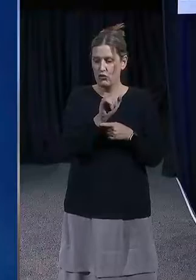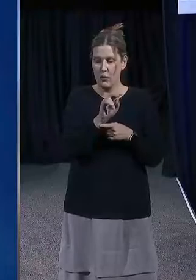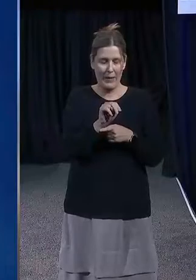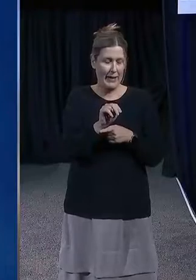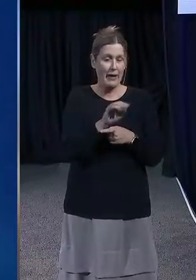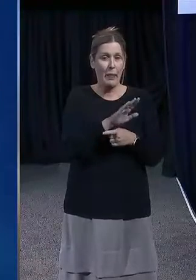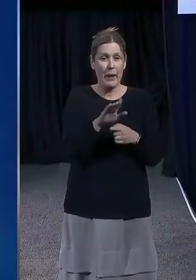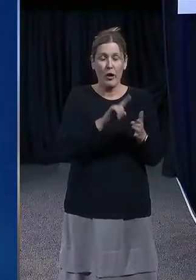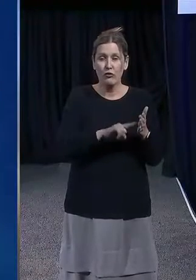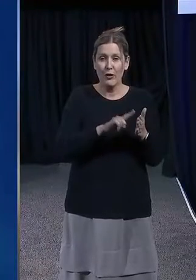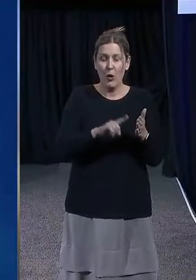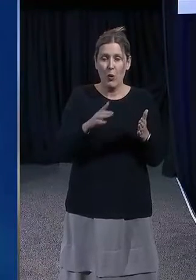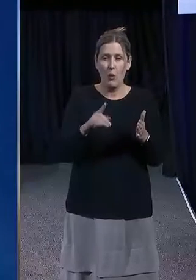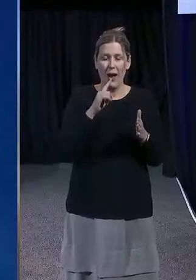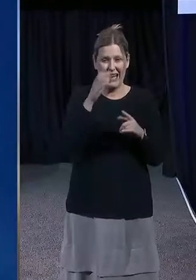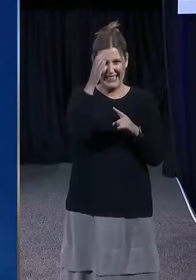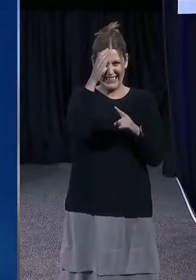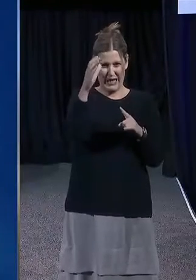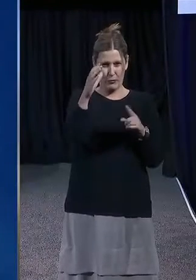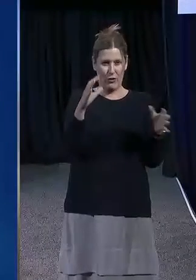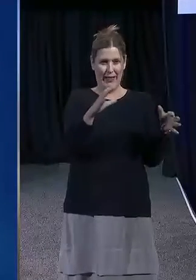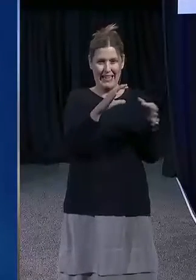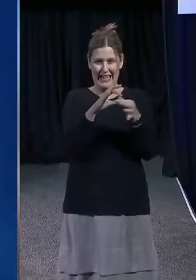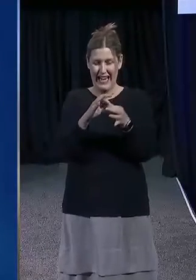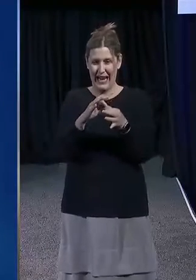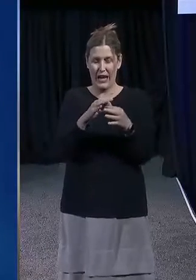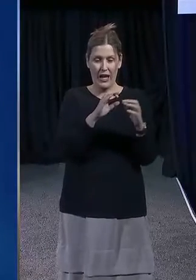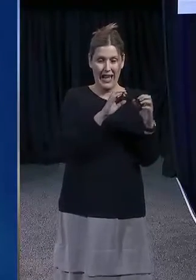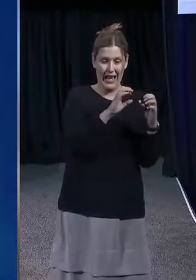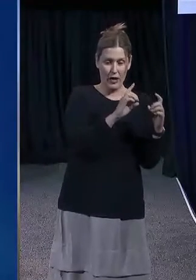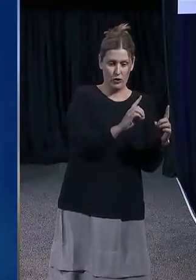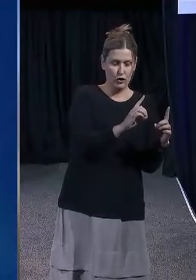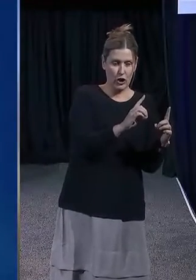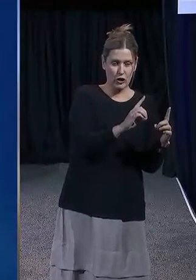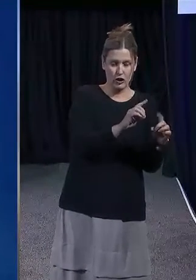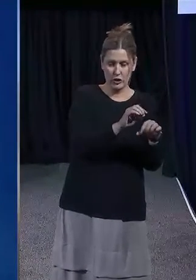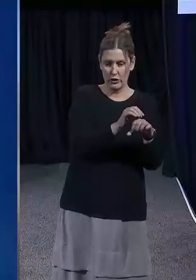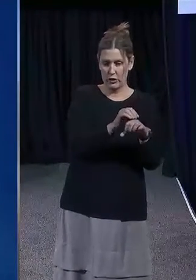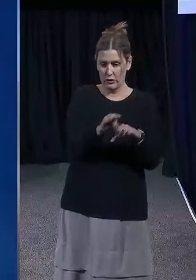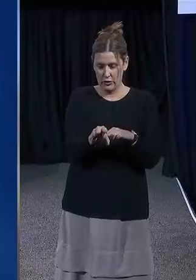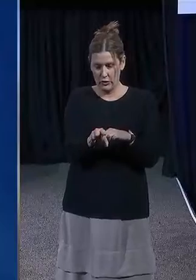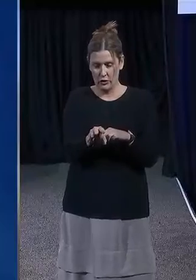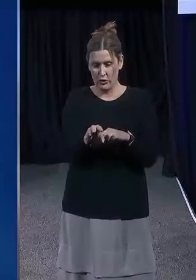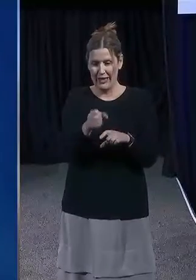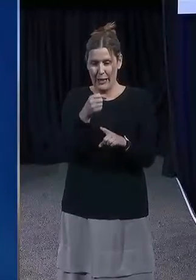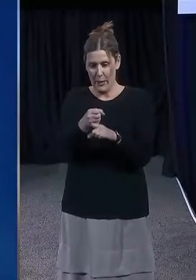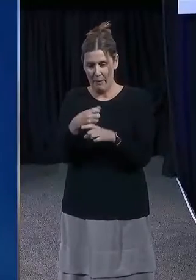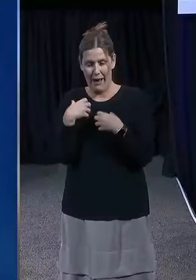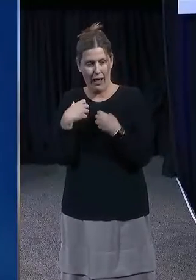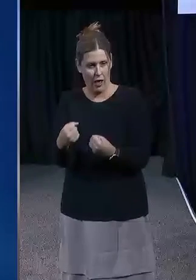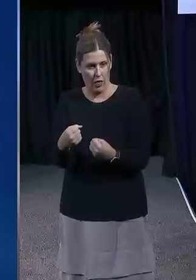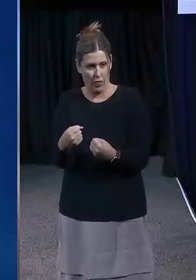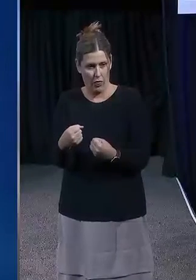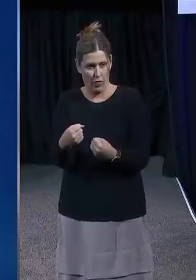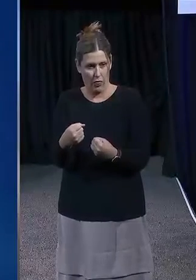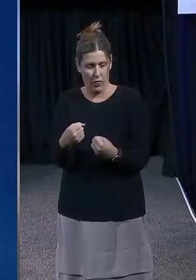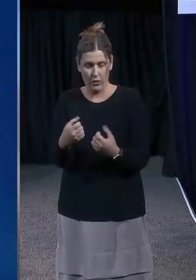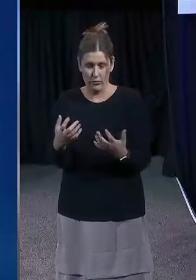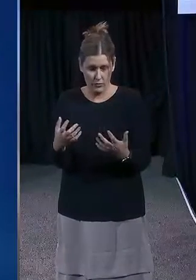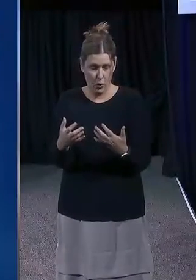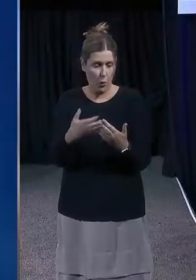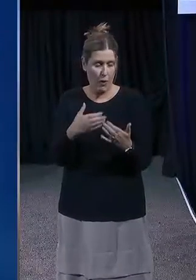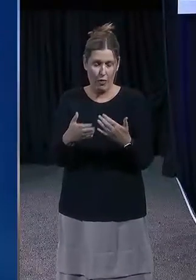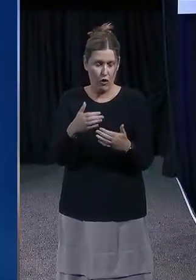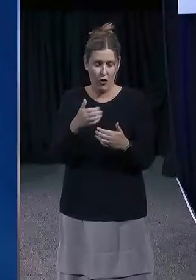is basically connect conceptually what education does to impact health. Now, whether it's in any of the